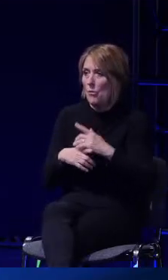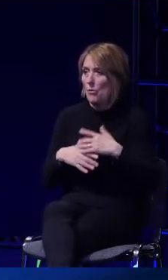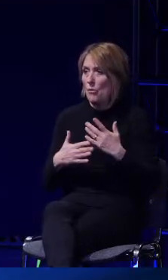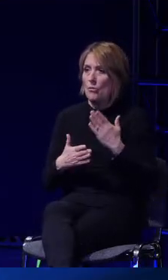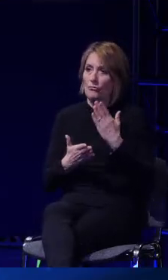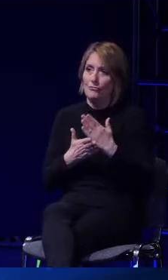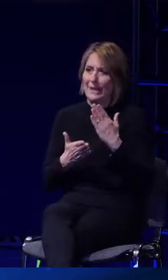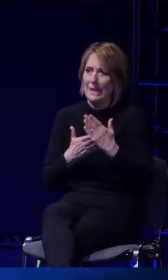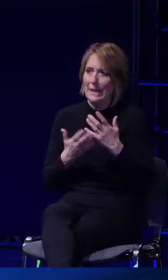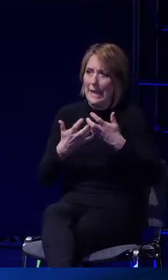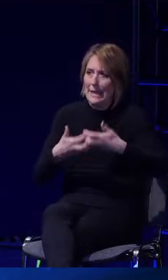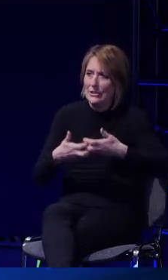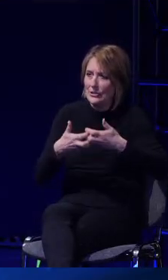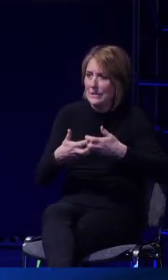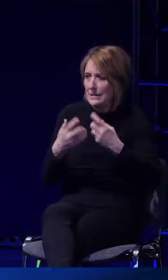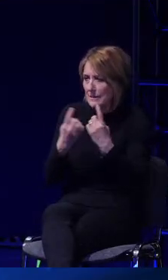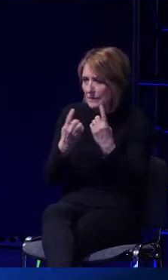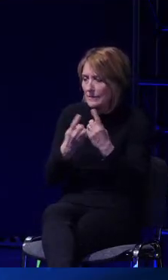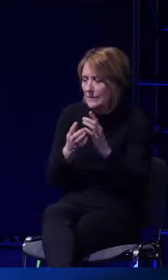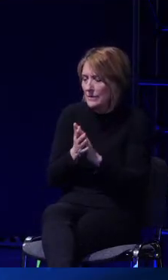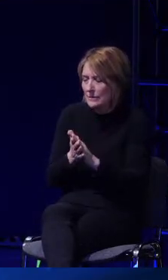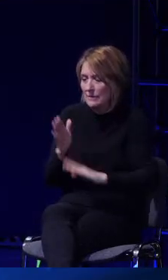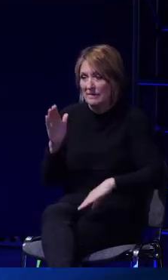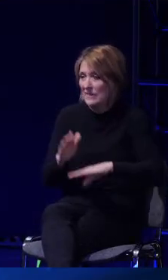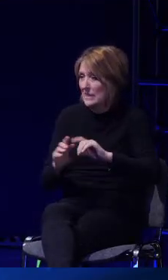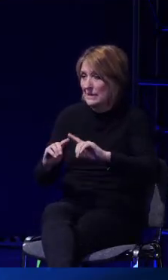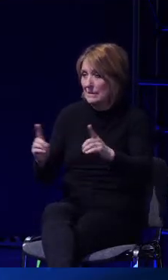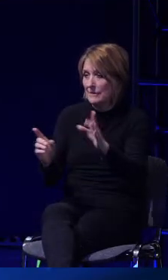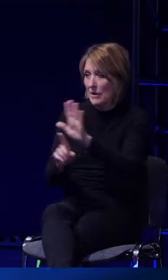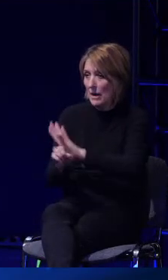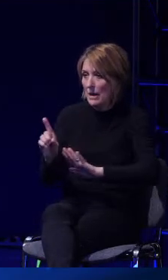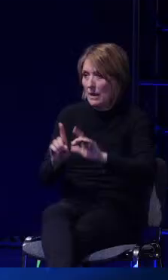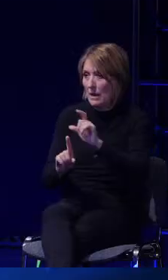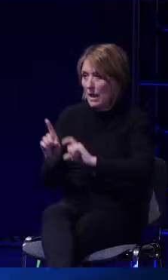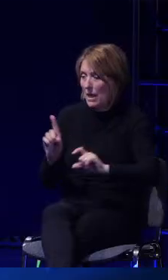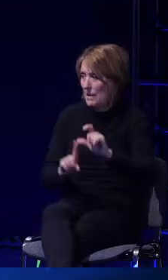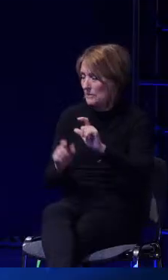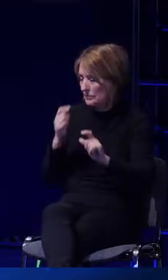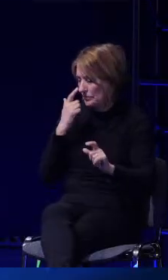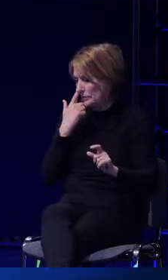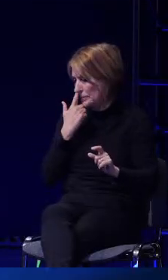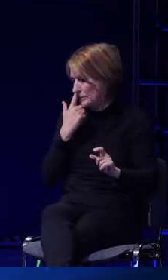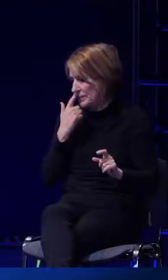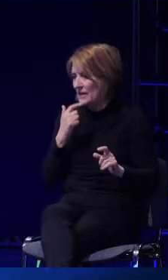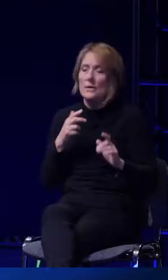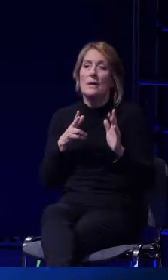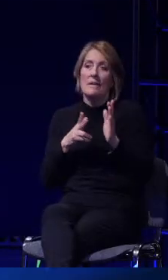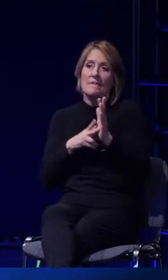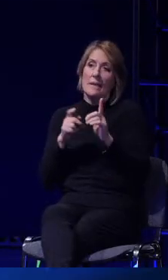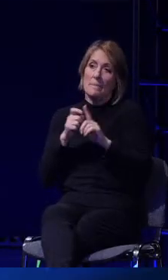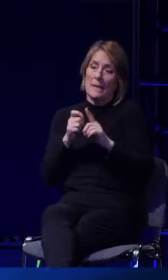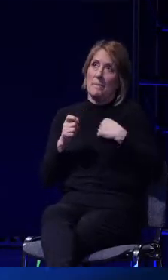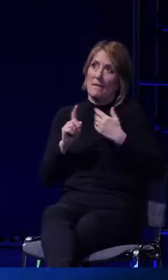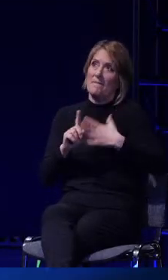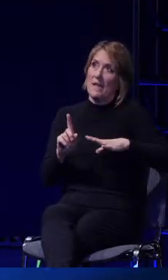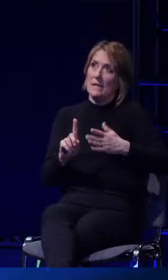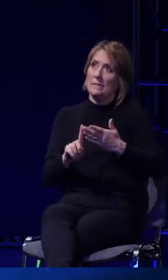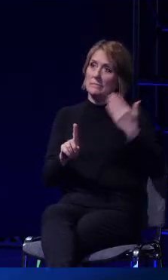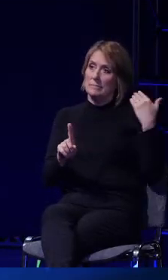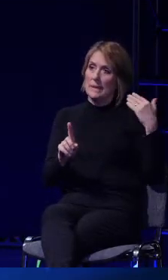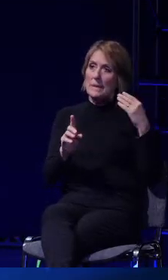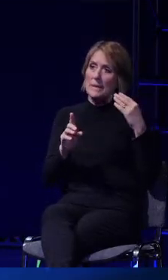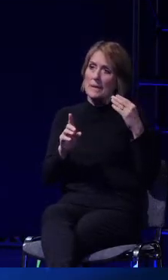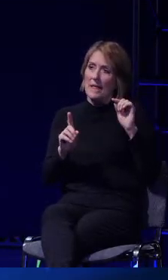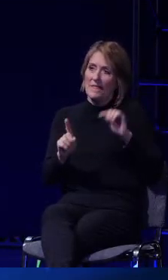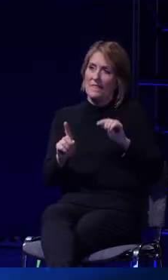color space there. So then we had I felt in the past with VP stuff that the VP station